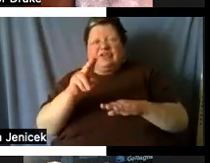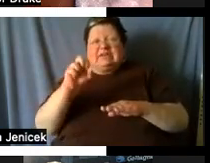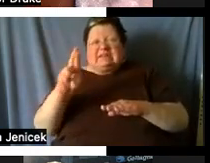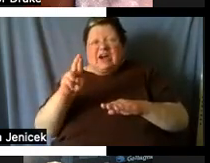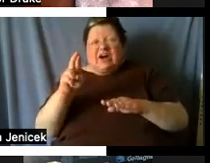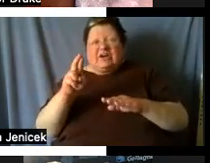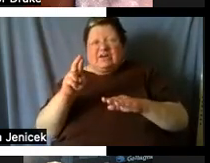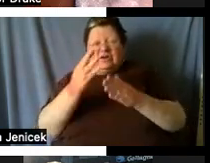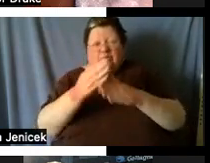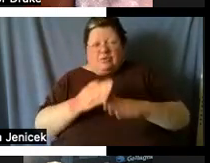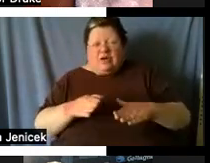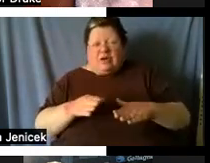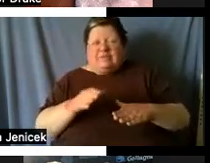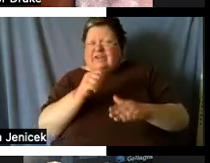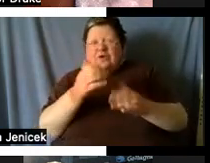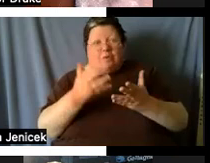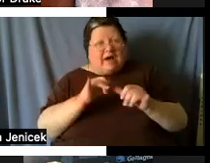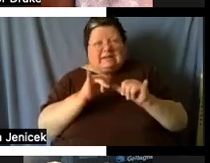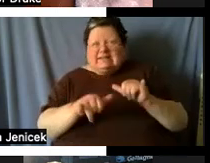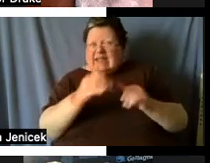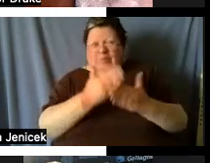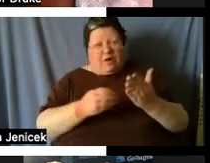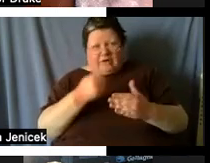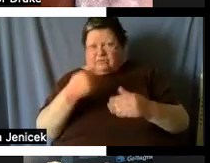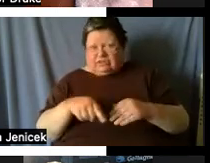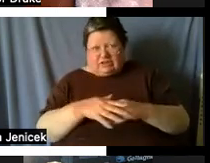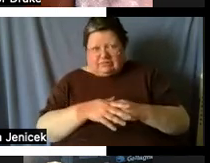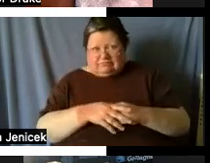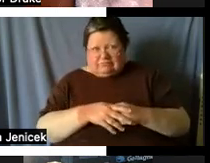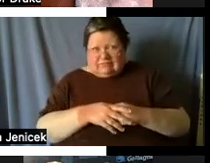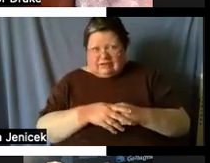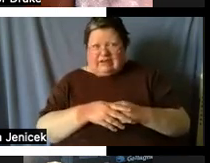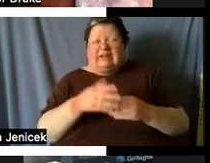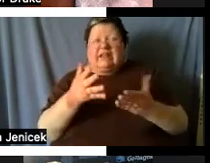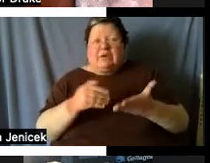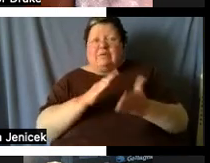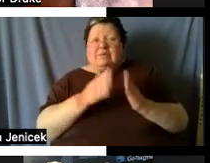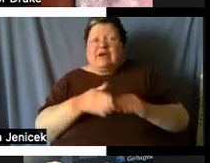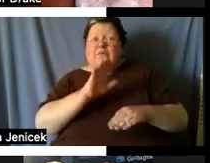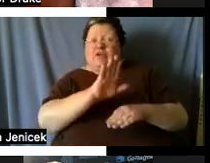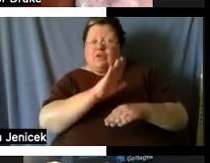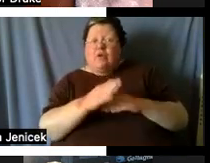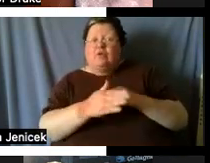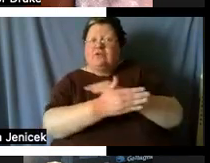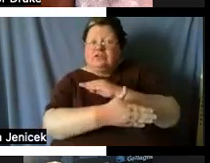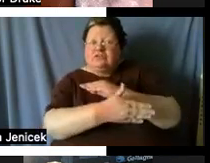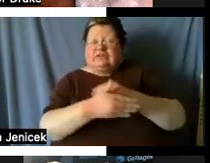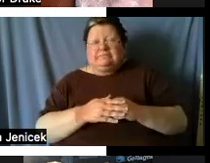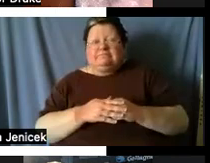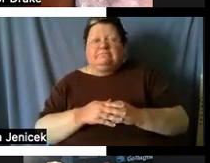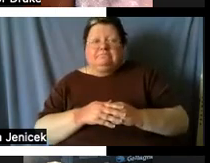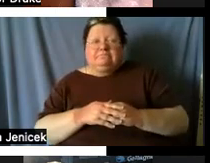really want to stay part of Russia. They wanted to become their own country.